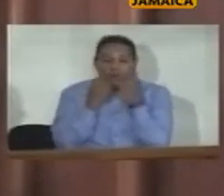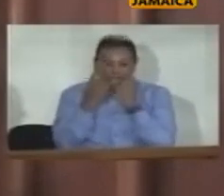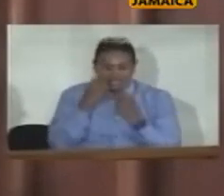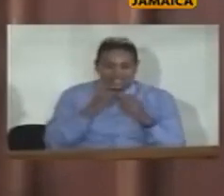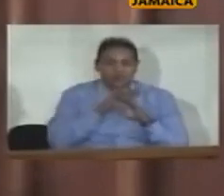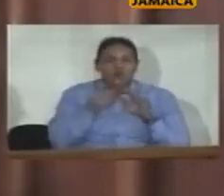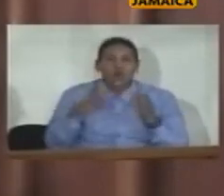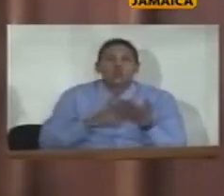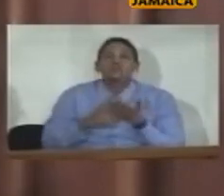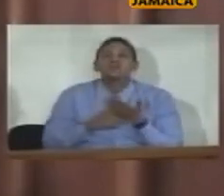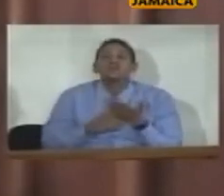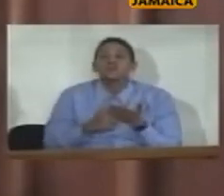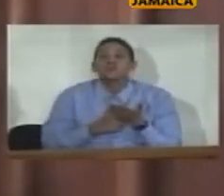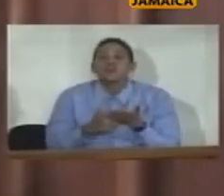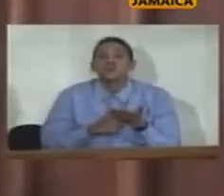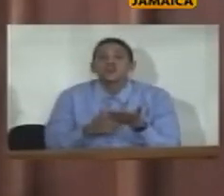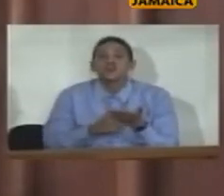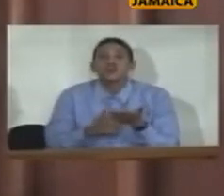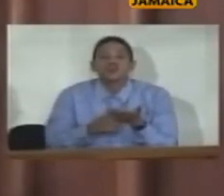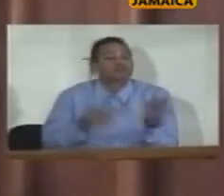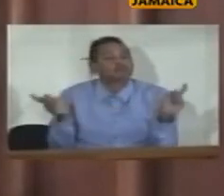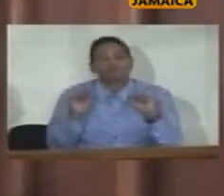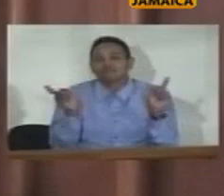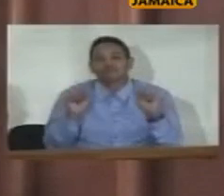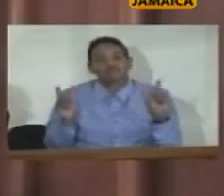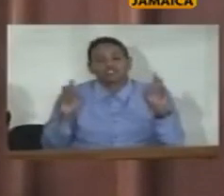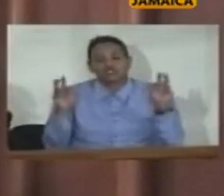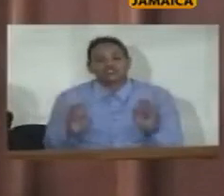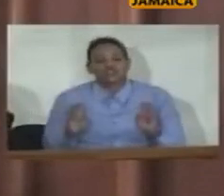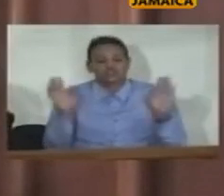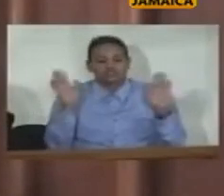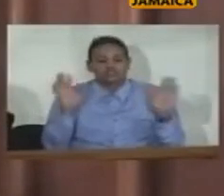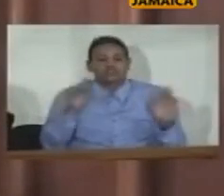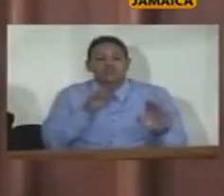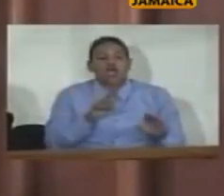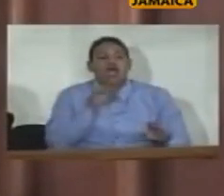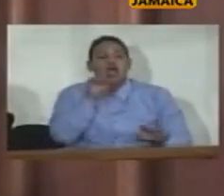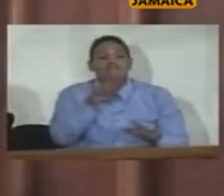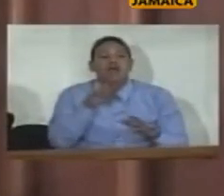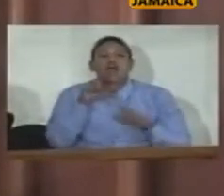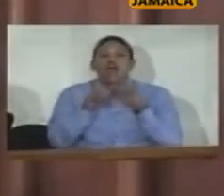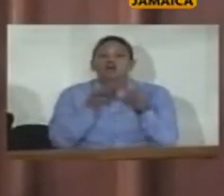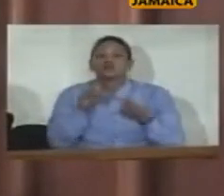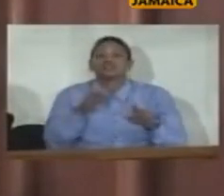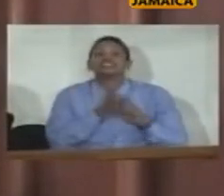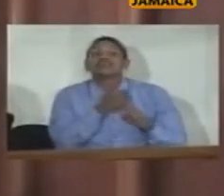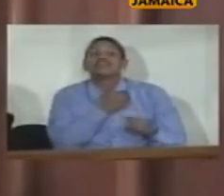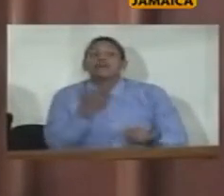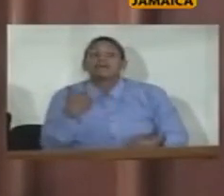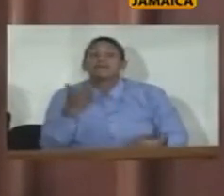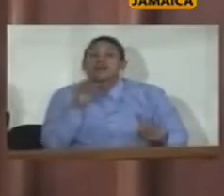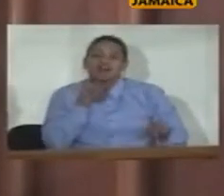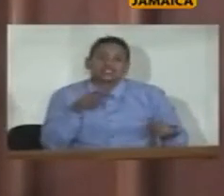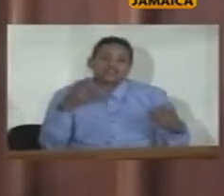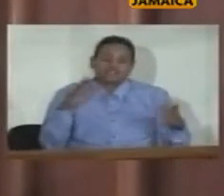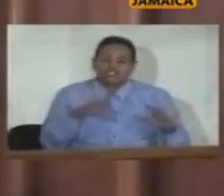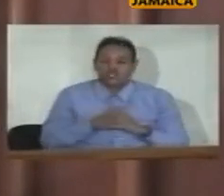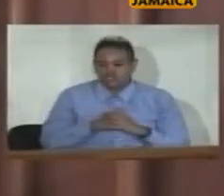without debating the issue. You have asked questions, the member have answered them.